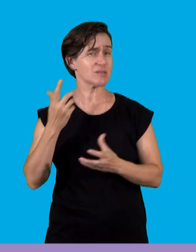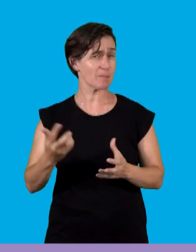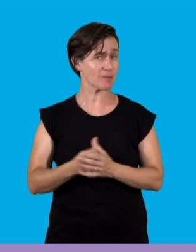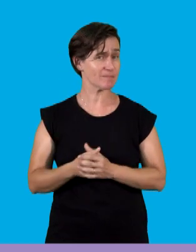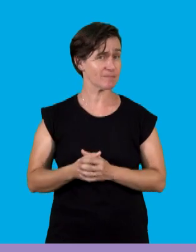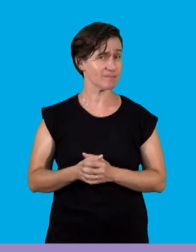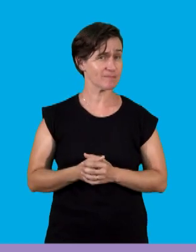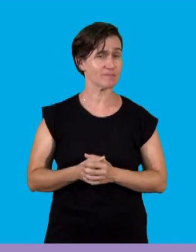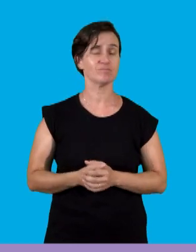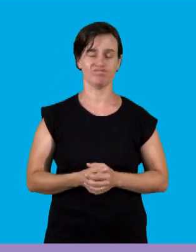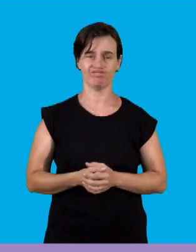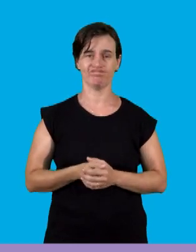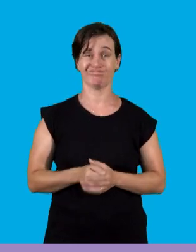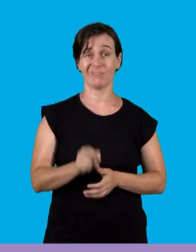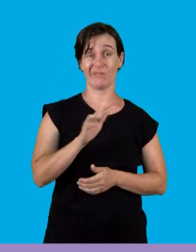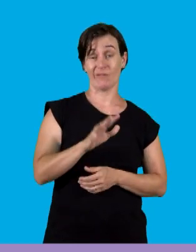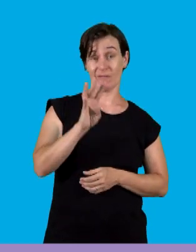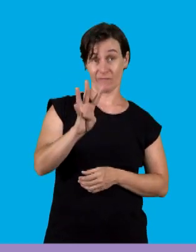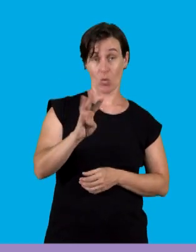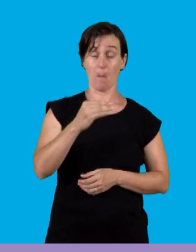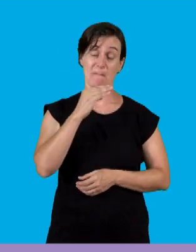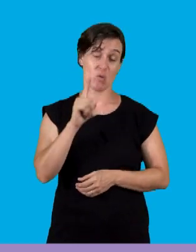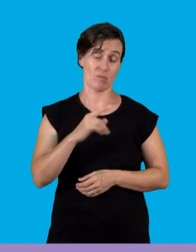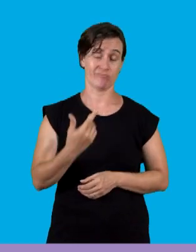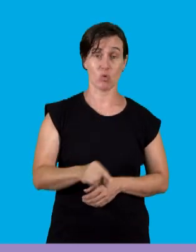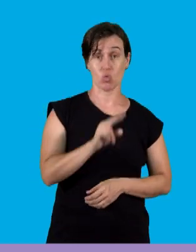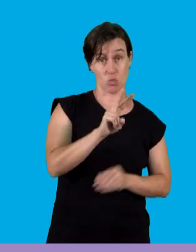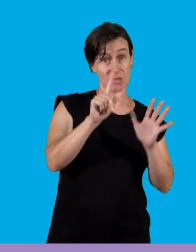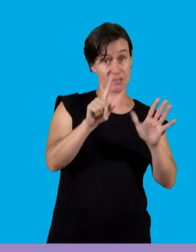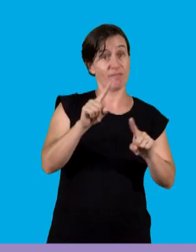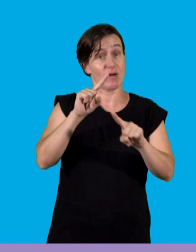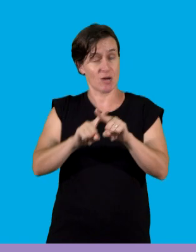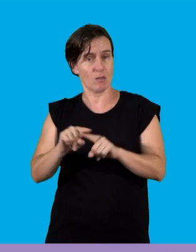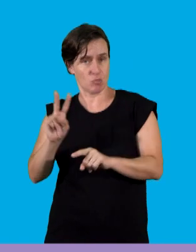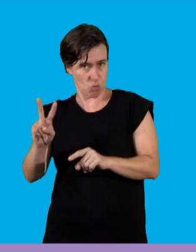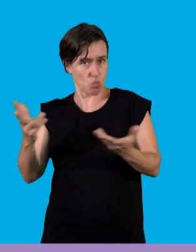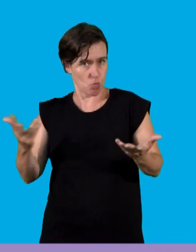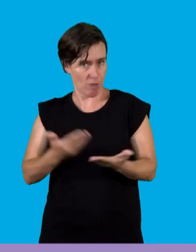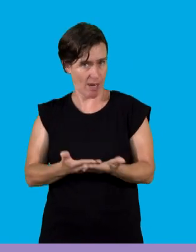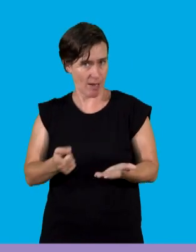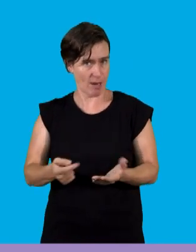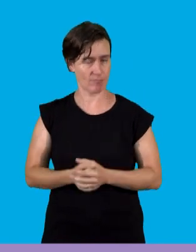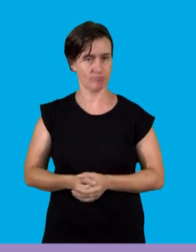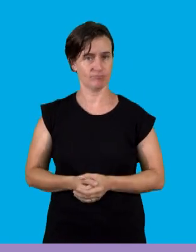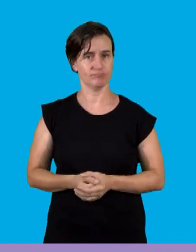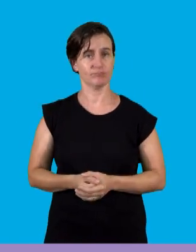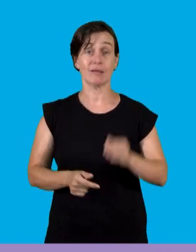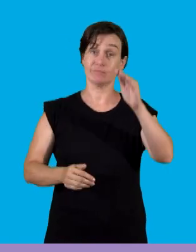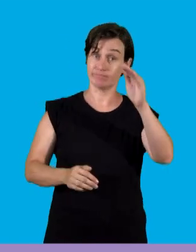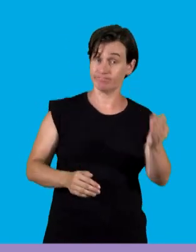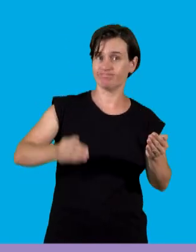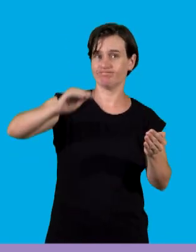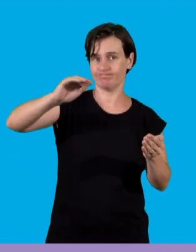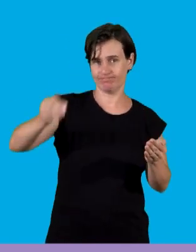Well, we can start by saying that 54 is 27 multiplied by 2. But of